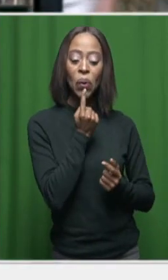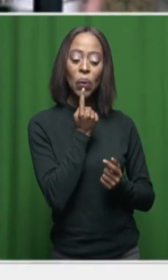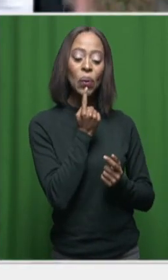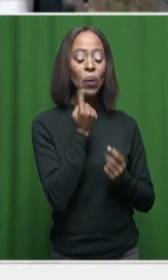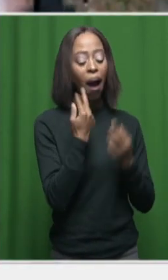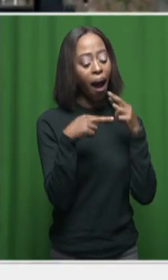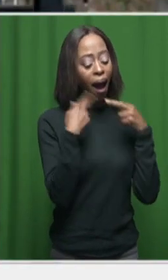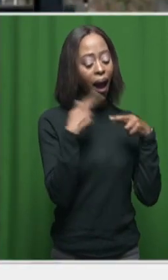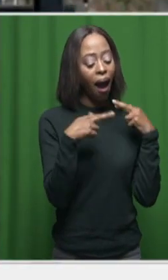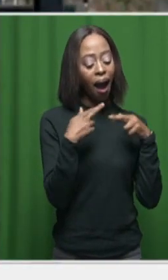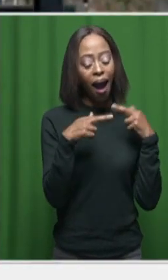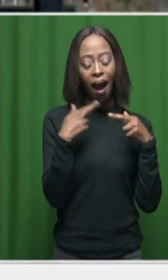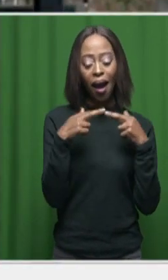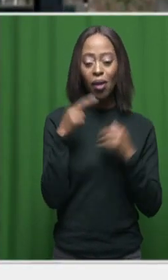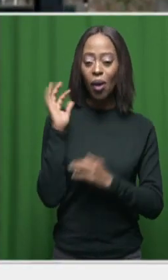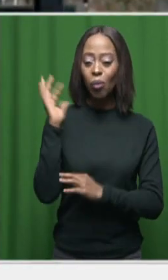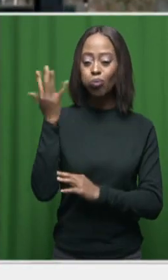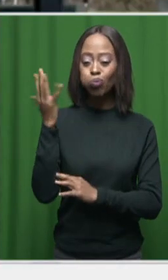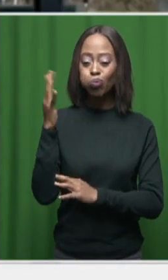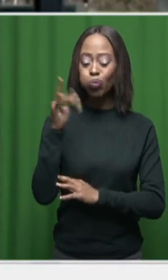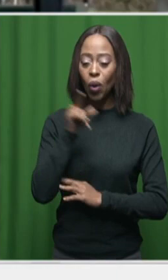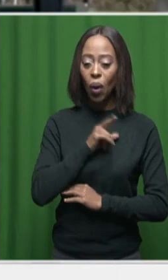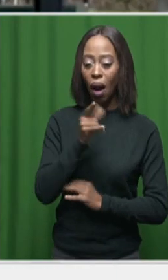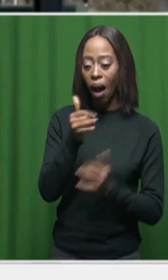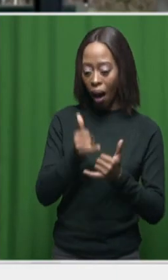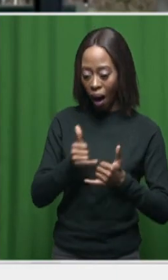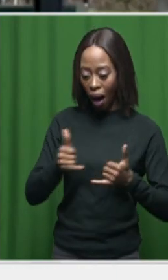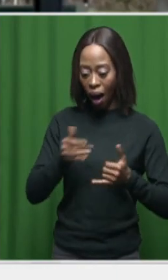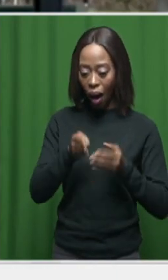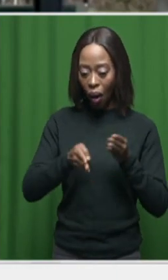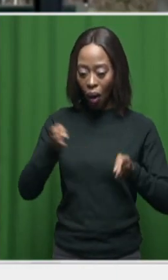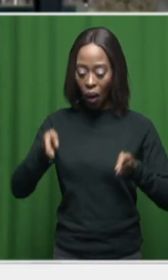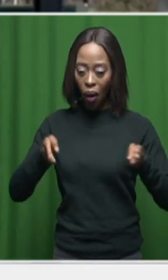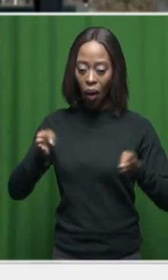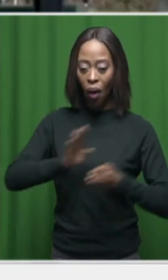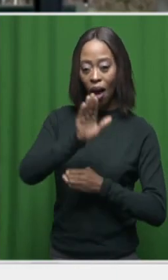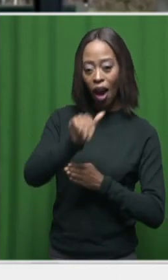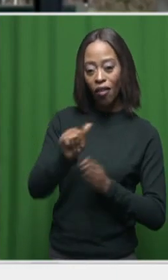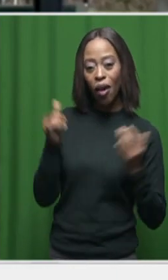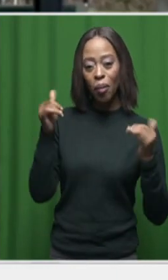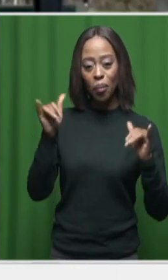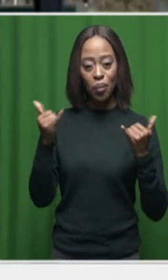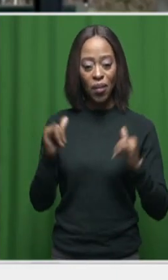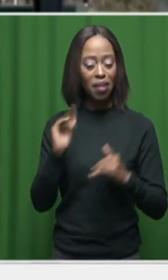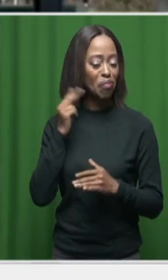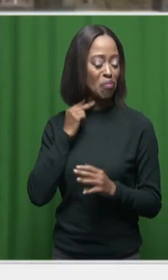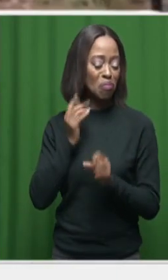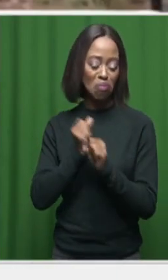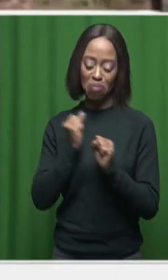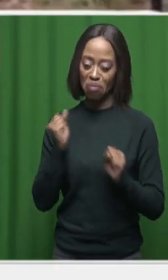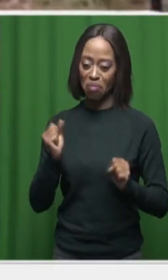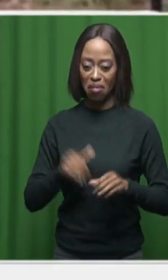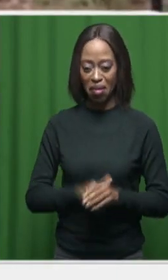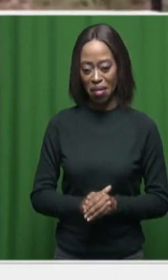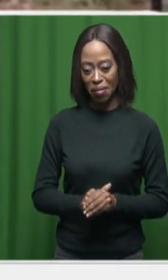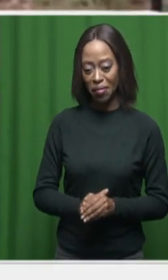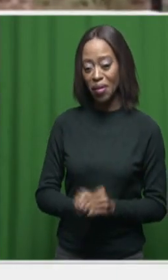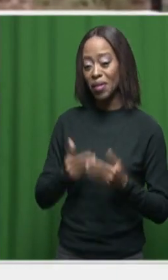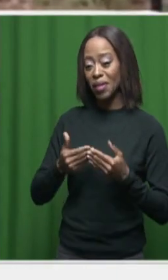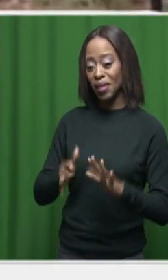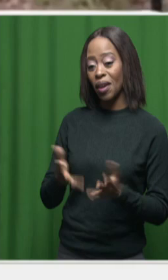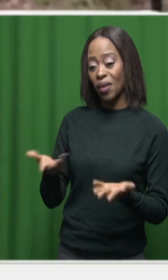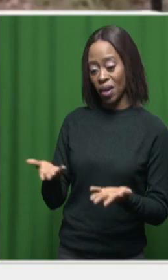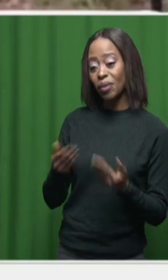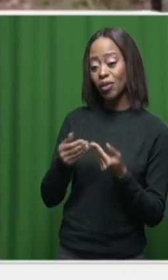bush dinner occupied by the spectacular African entertainment, you will not be disappointed. We're going to start off with a bone